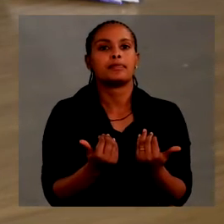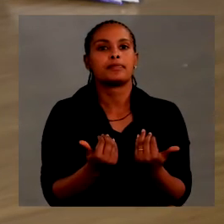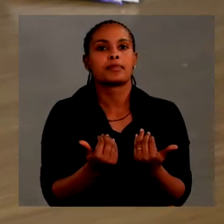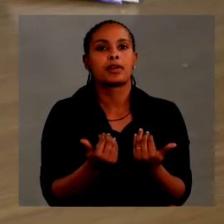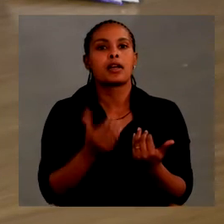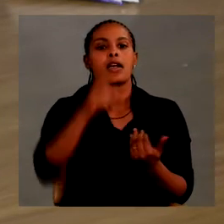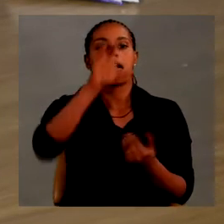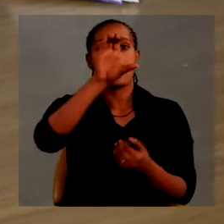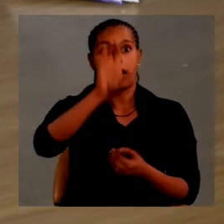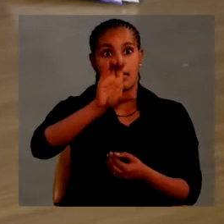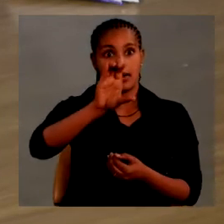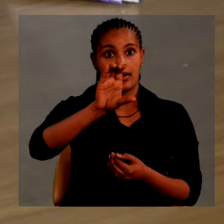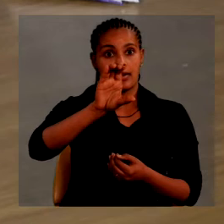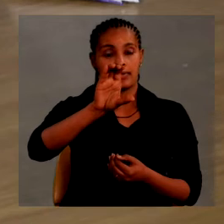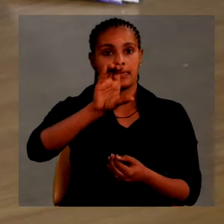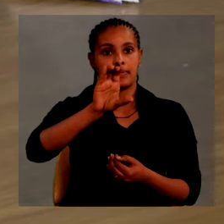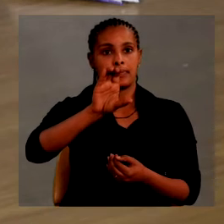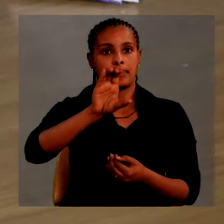carbon,